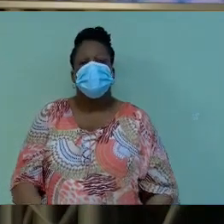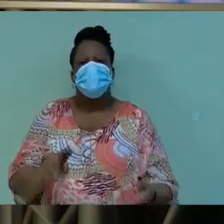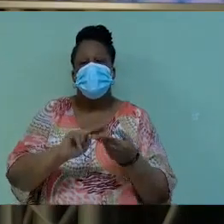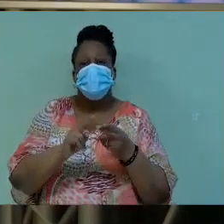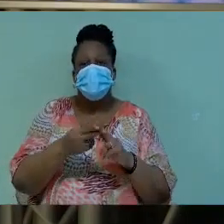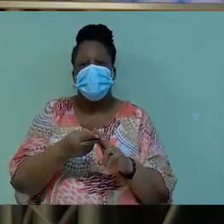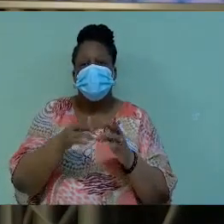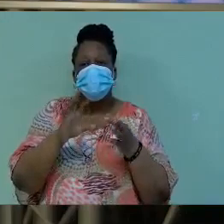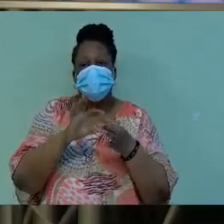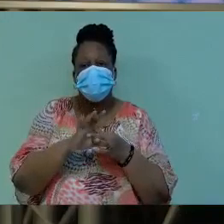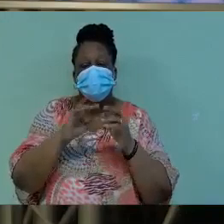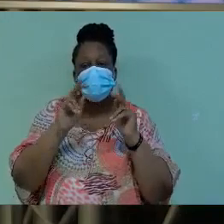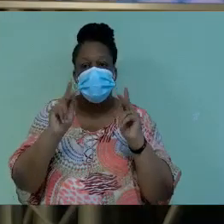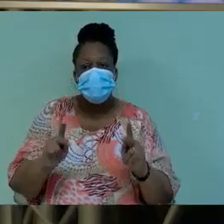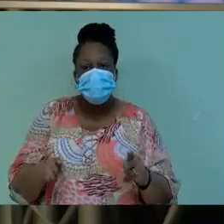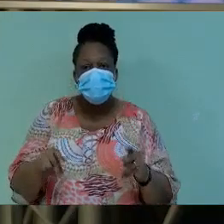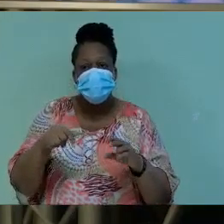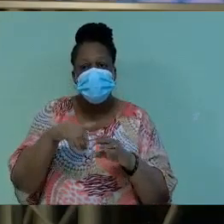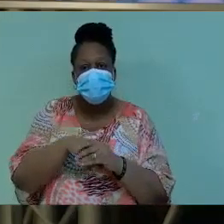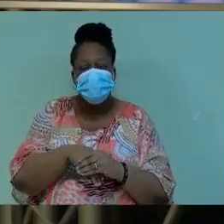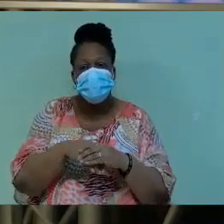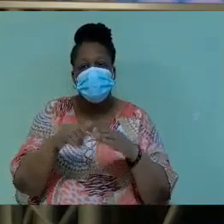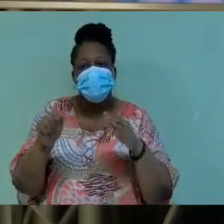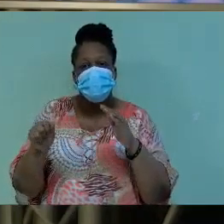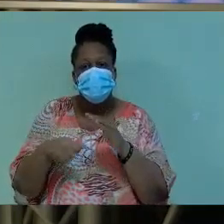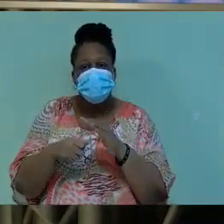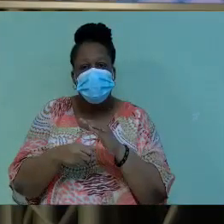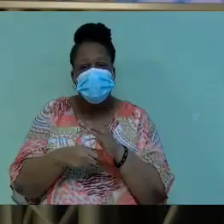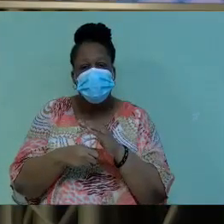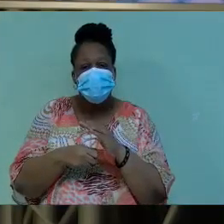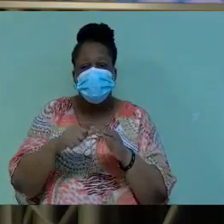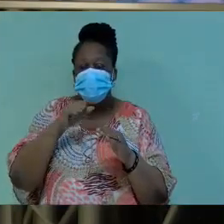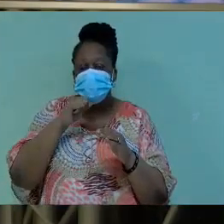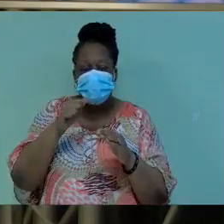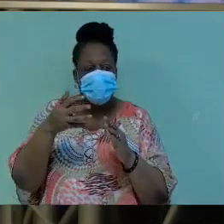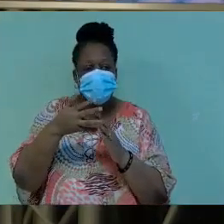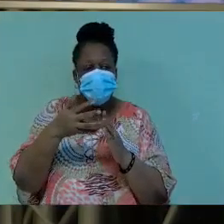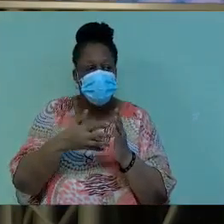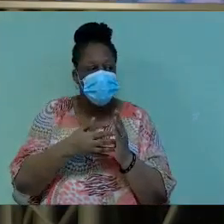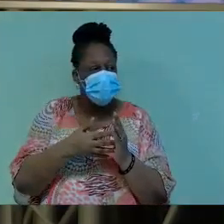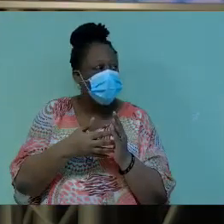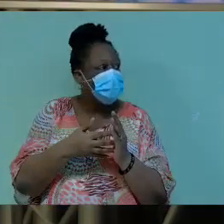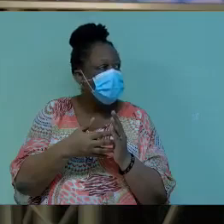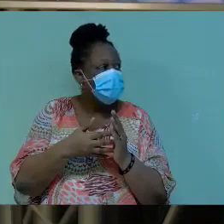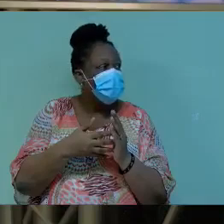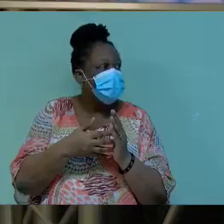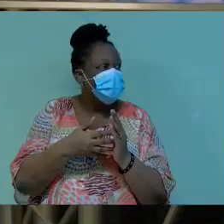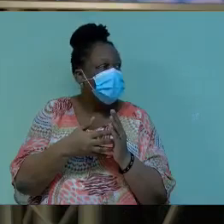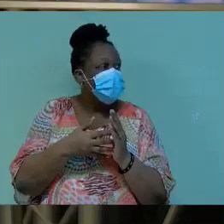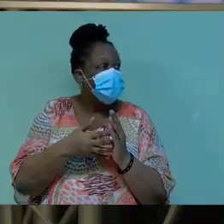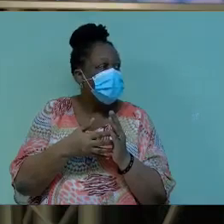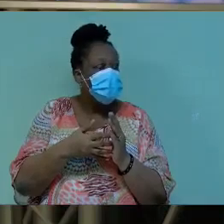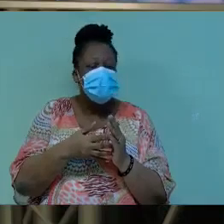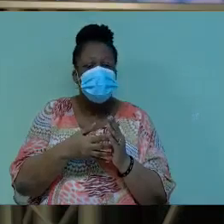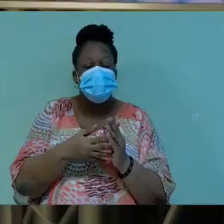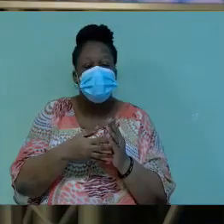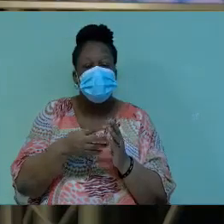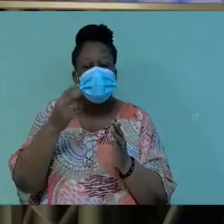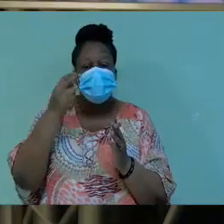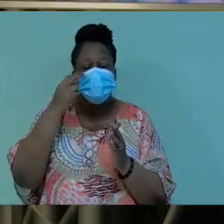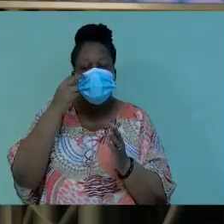okay, not everybody who was in quarantine was tested. Today, in my presentation,